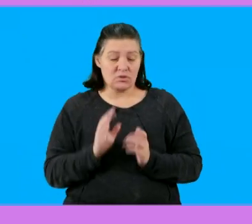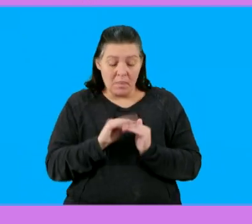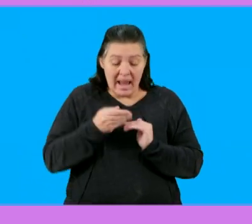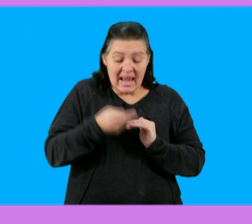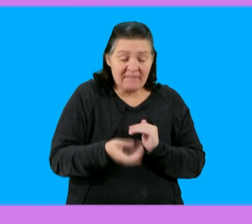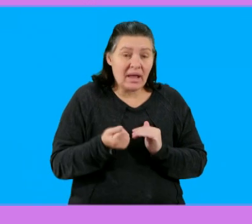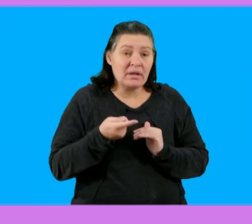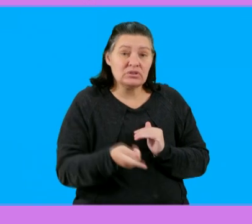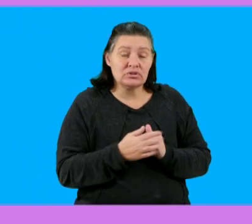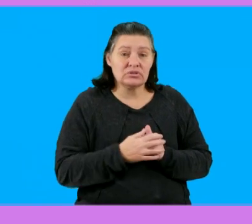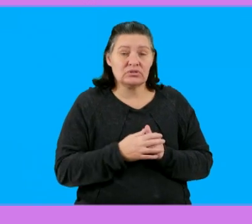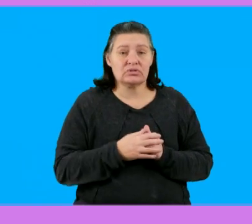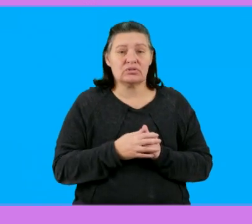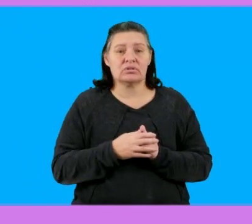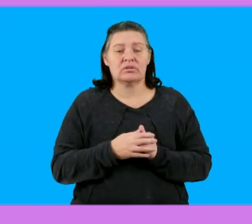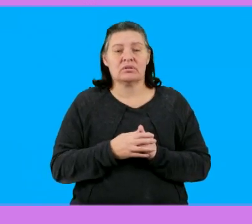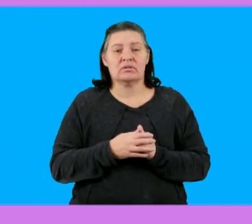of